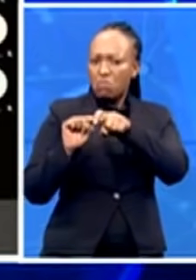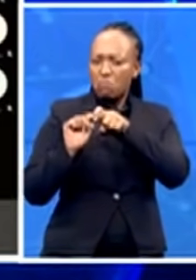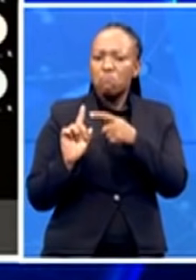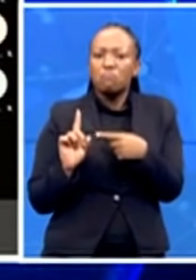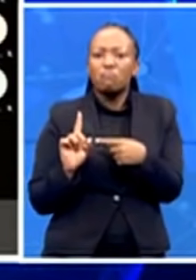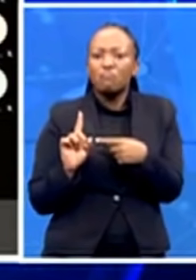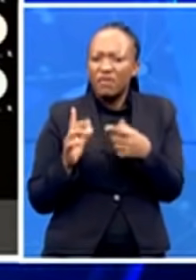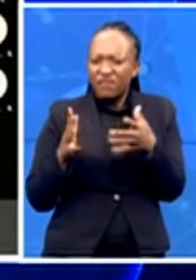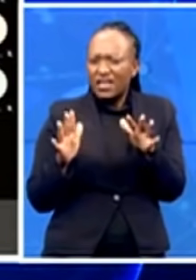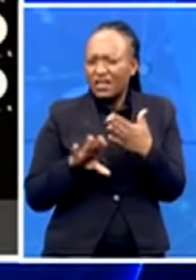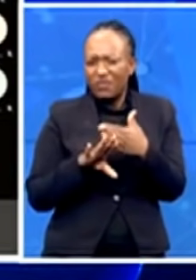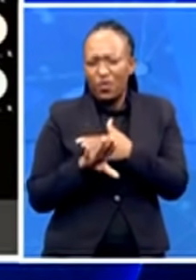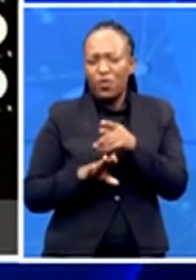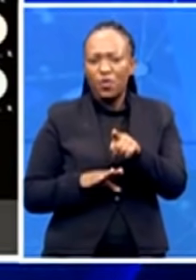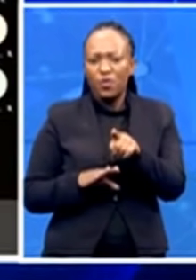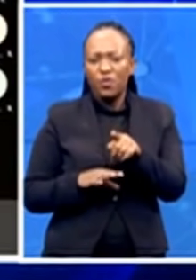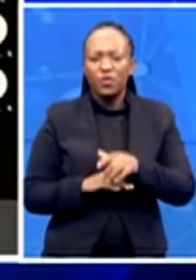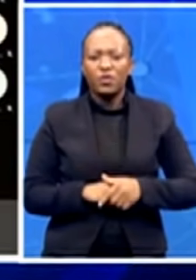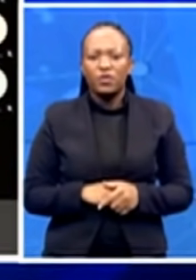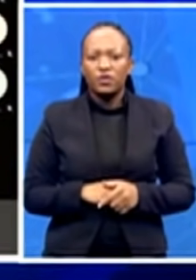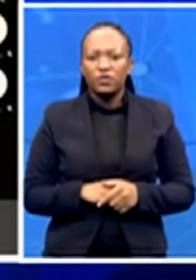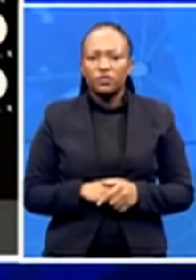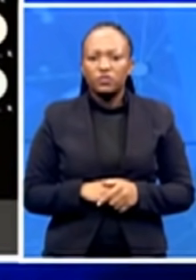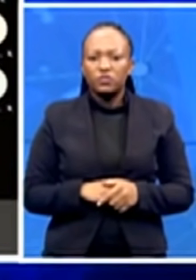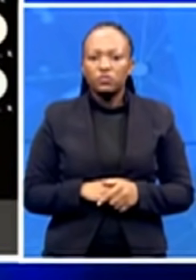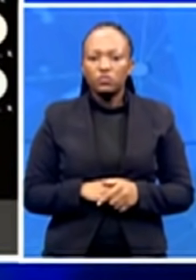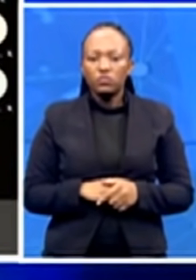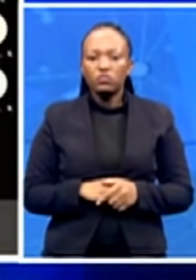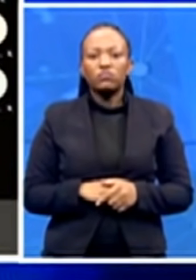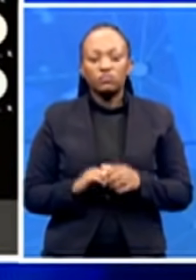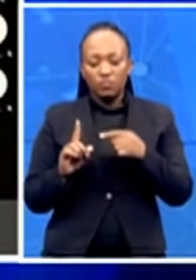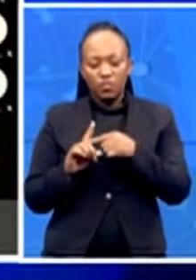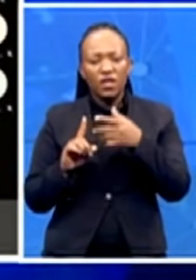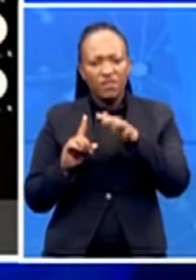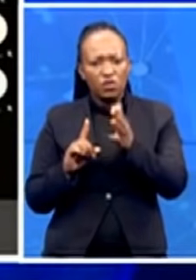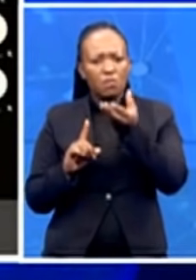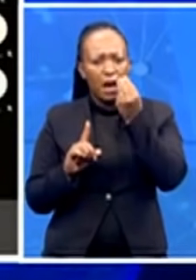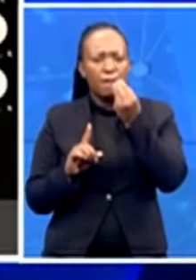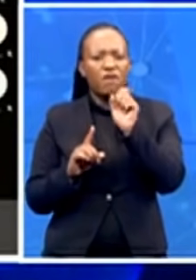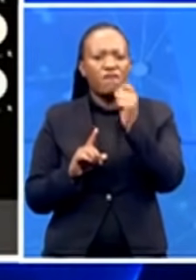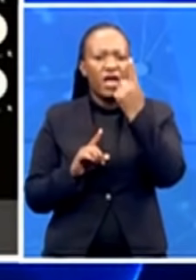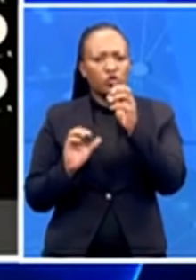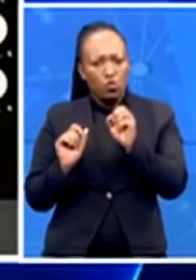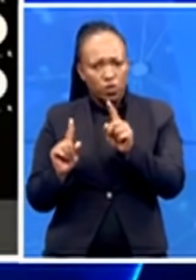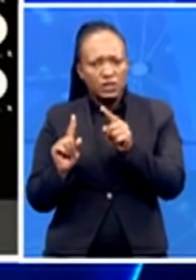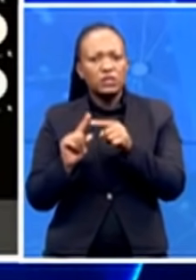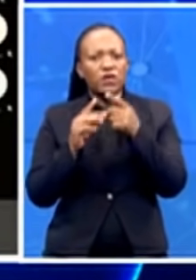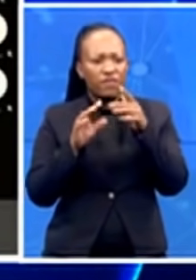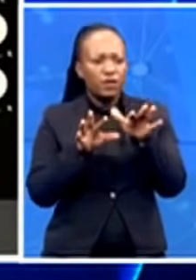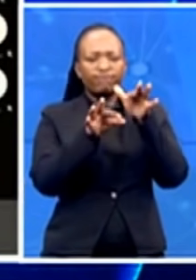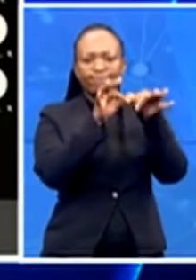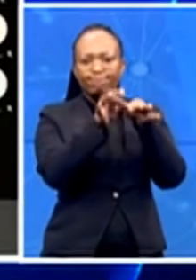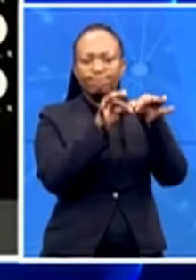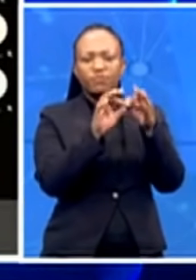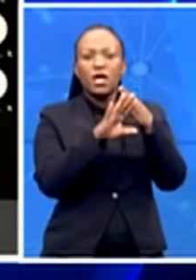particular, he had the fullest opportunity and did in fact state his case when he appeared before the Integrity Commission,